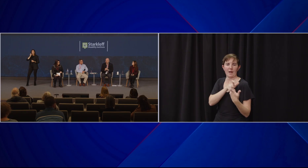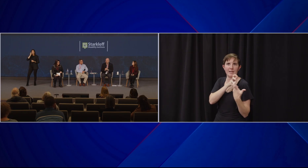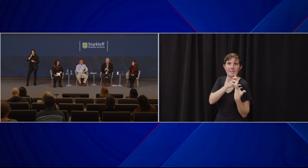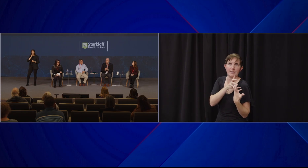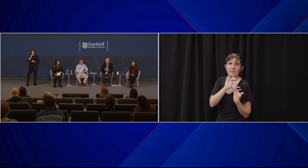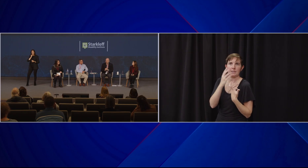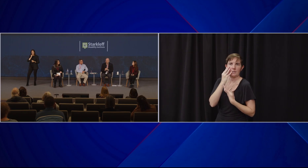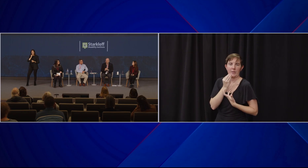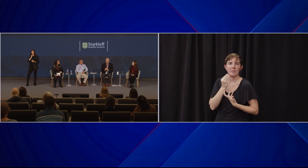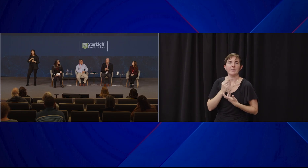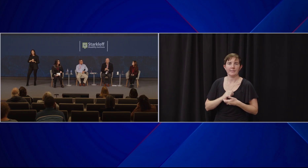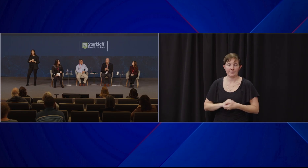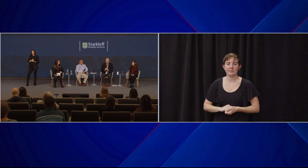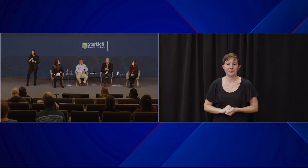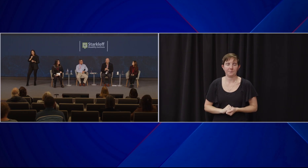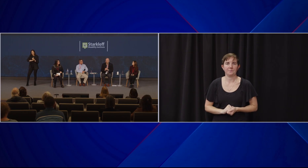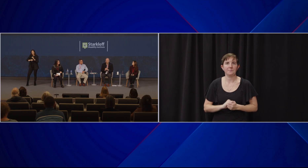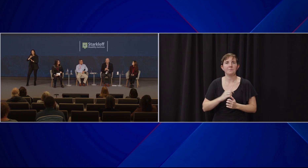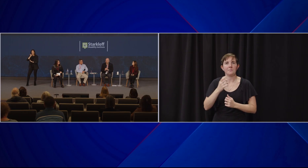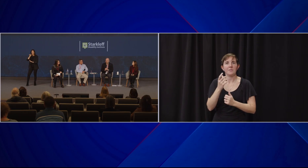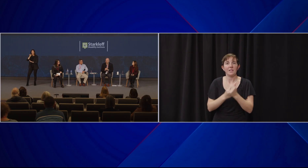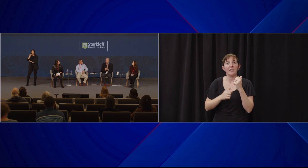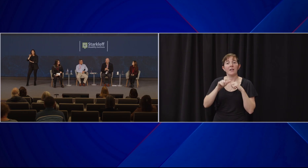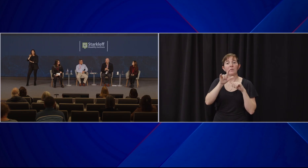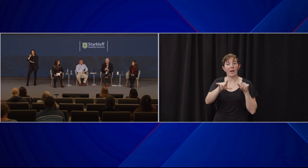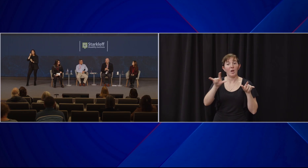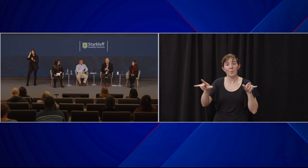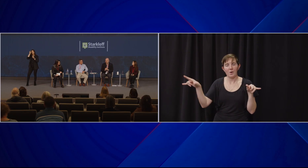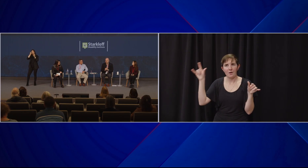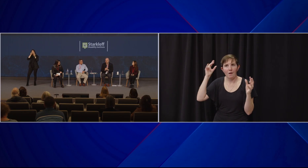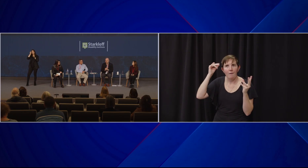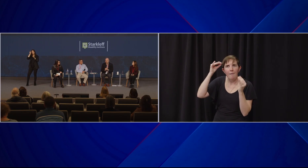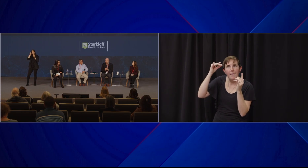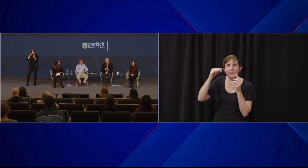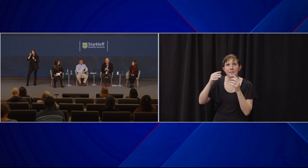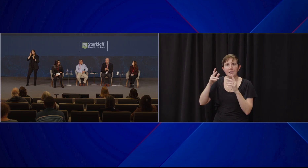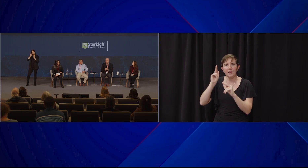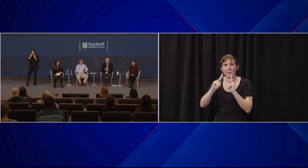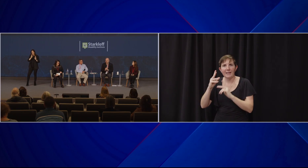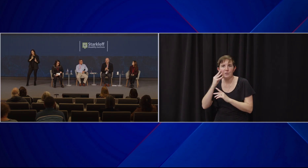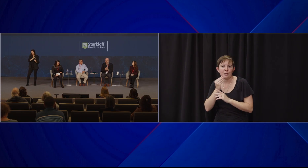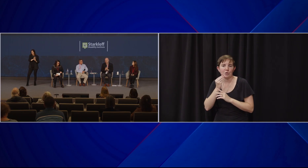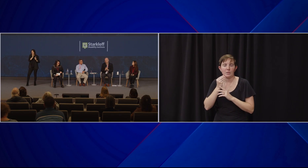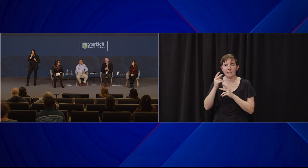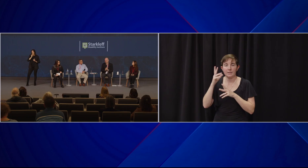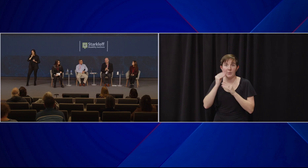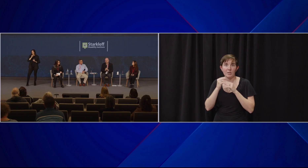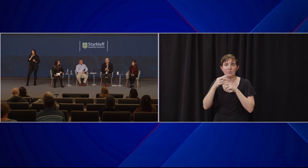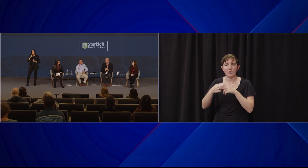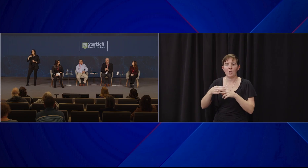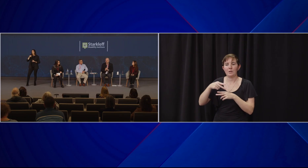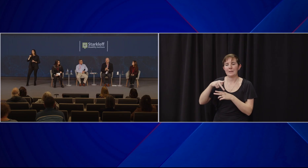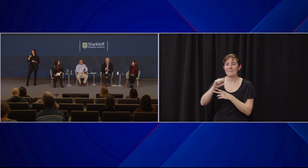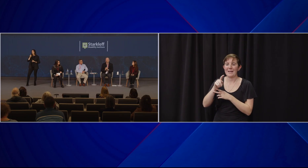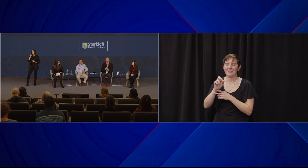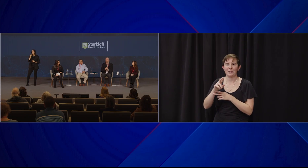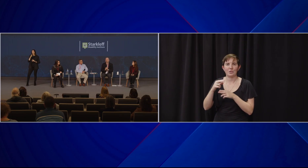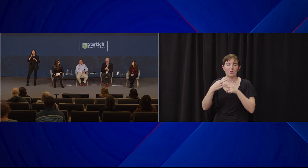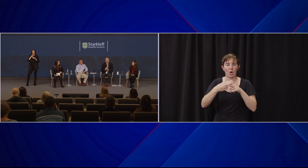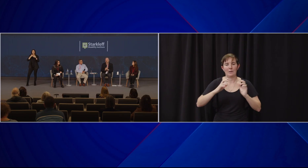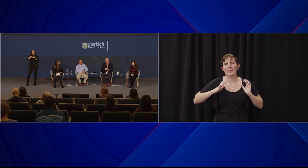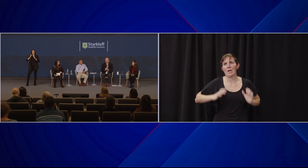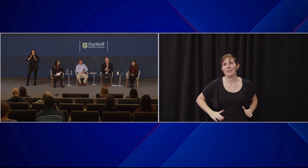and every airport is thinking about passenger experience. They call passengers customers